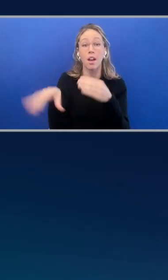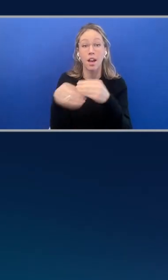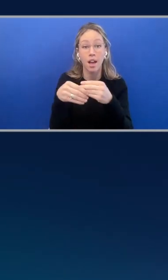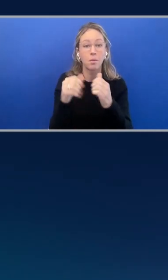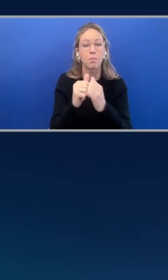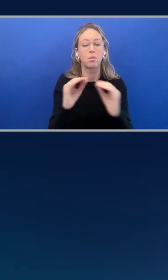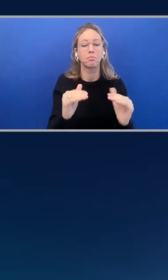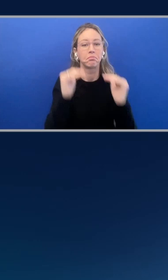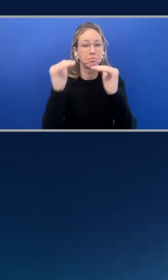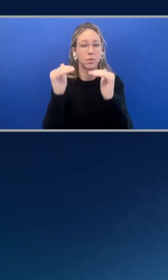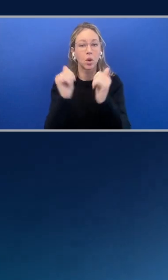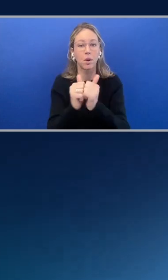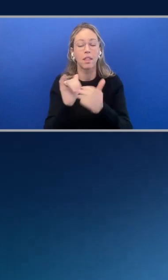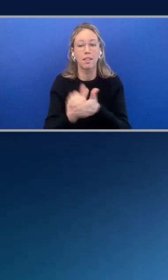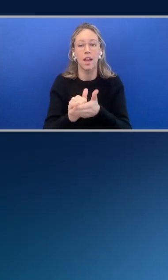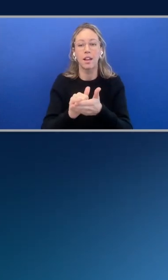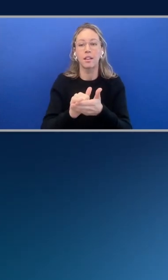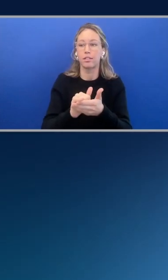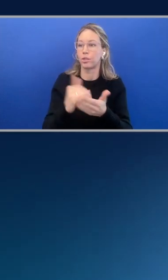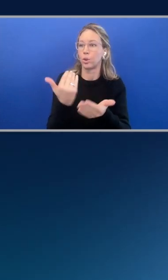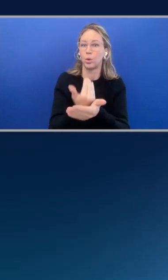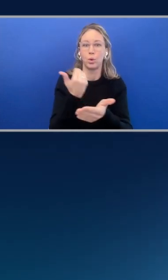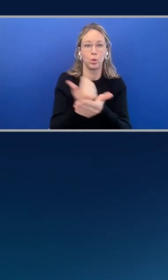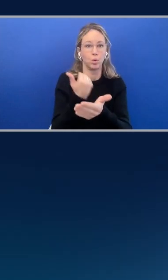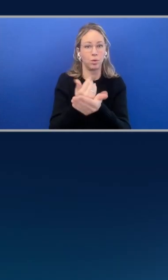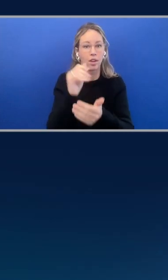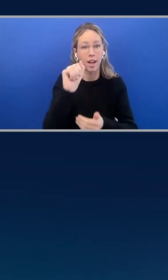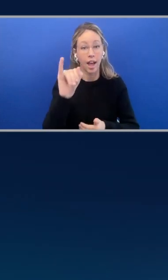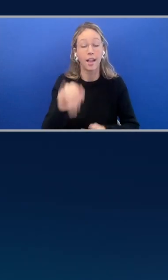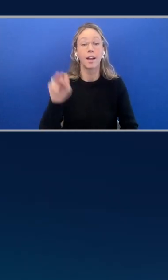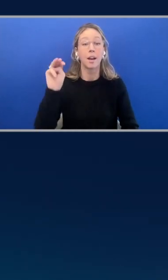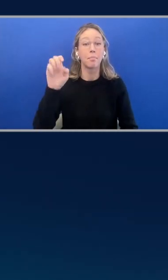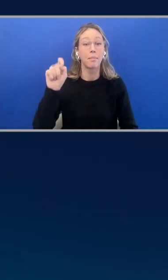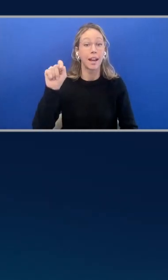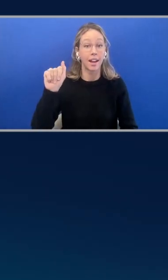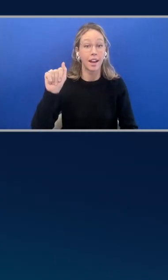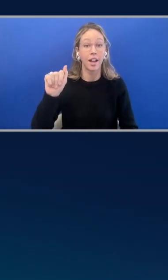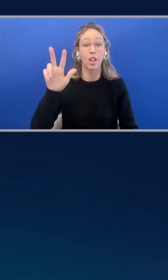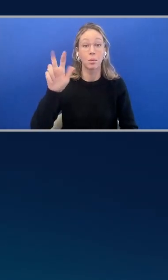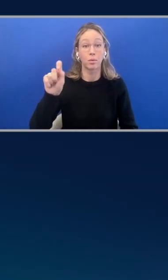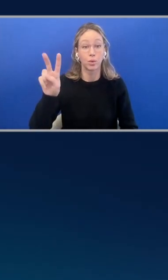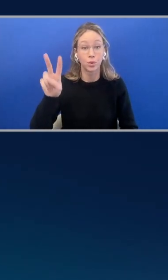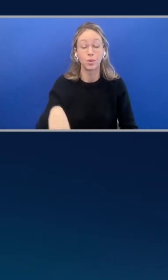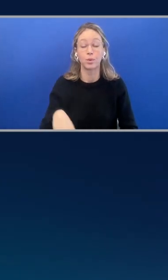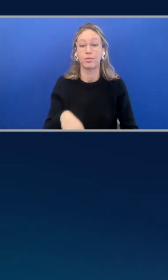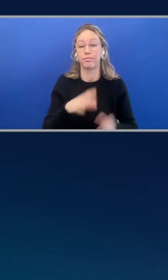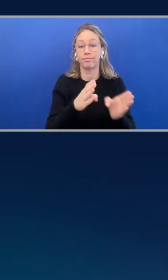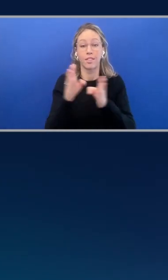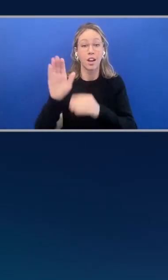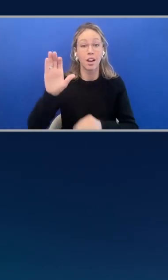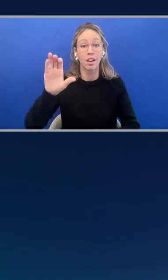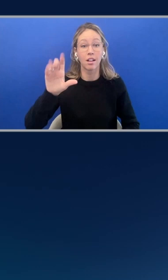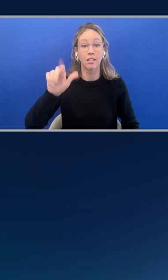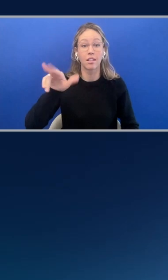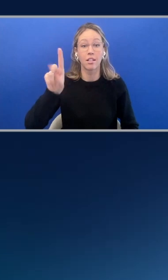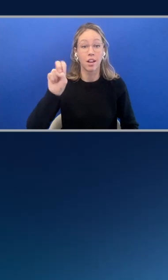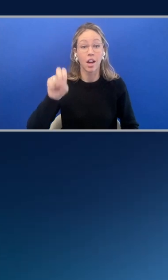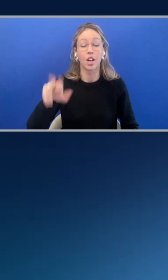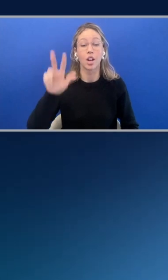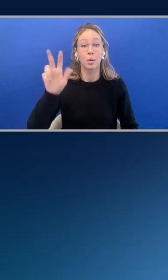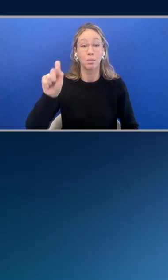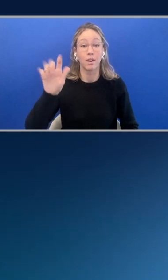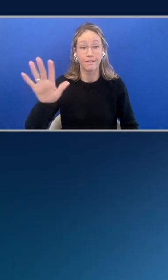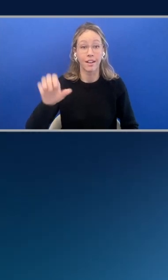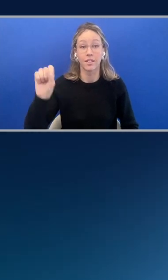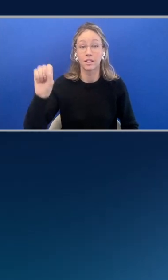in the multimodal AI, the vision models, Metas 3.2, there's this Claude 3.5 Sonnet. They've been super helpful in the